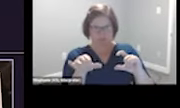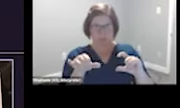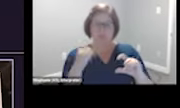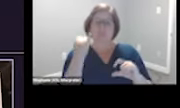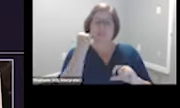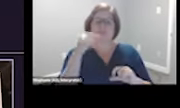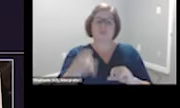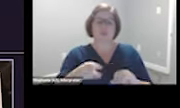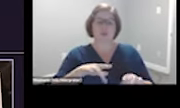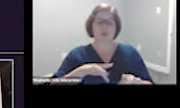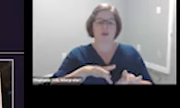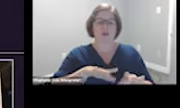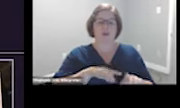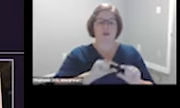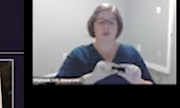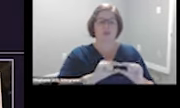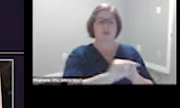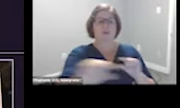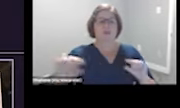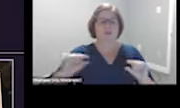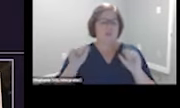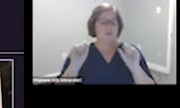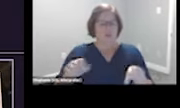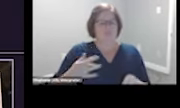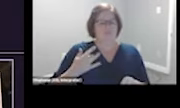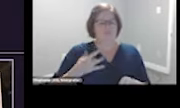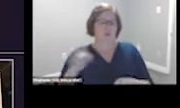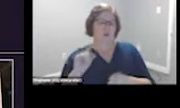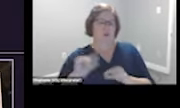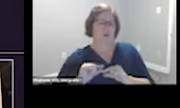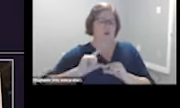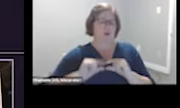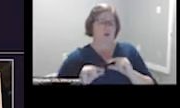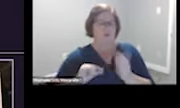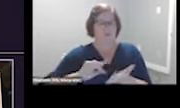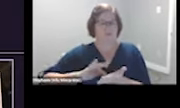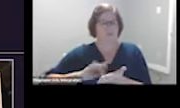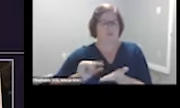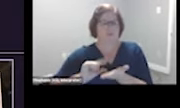features, you can always work out how high up you are, how bright that bit of the image you're feeling is.